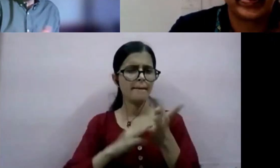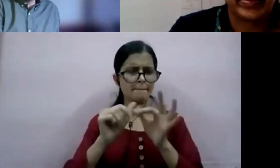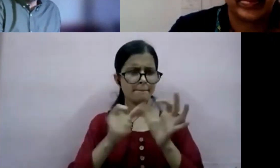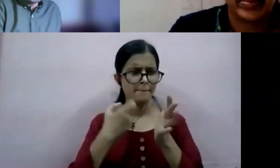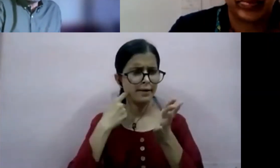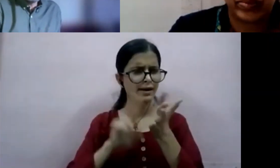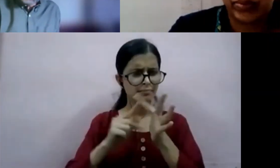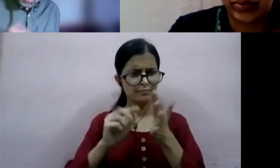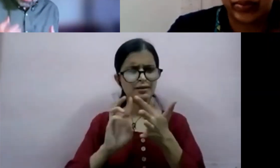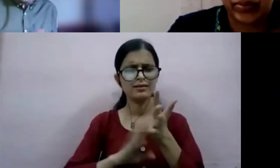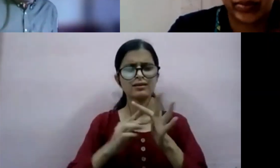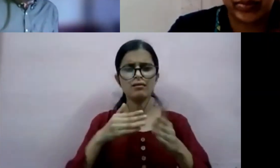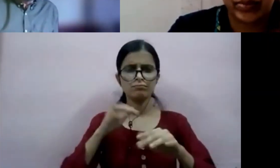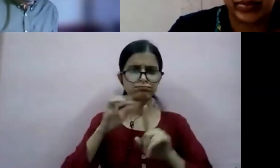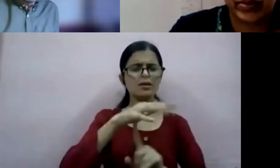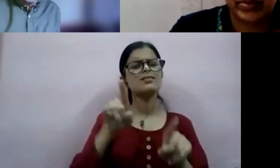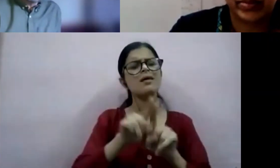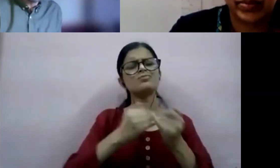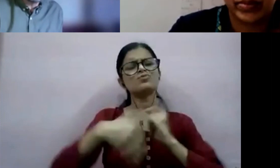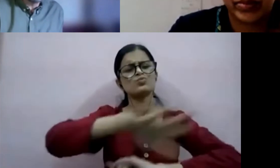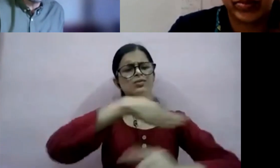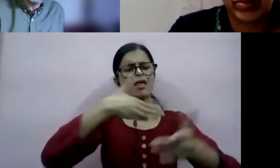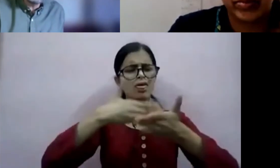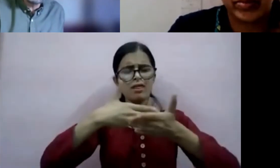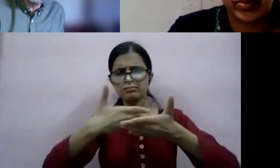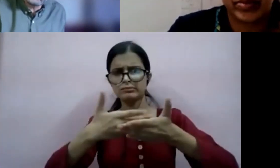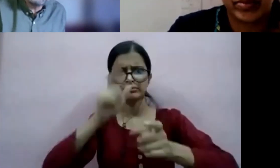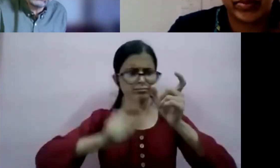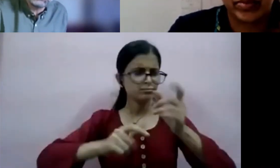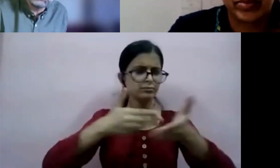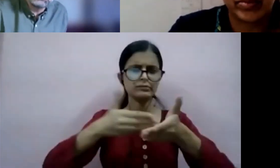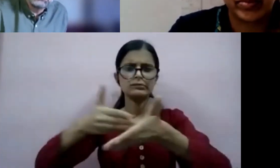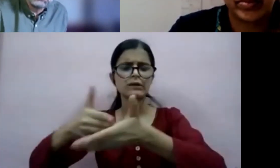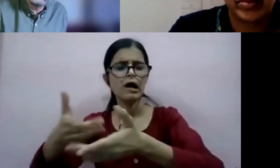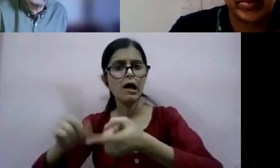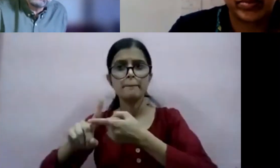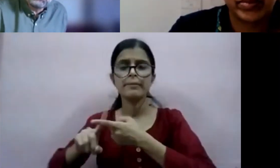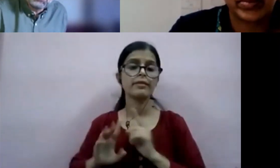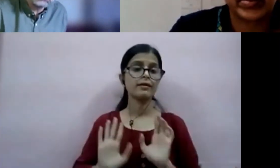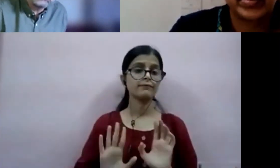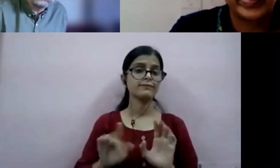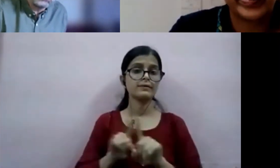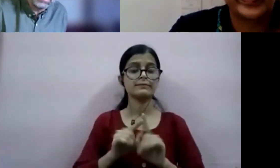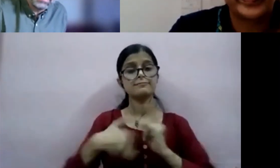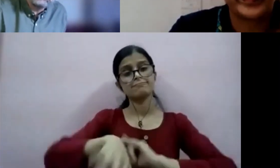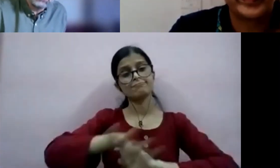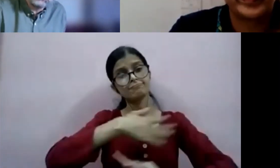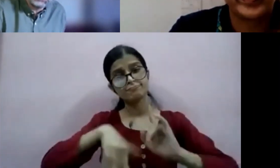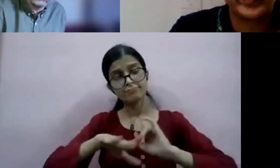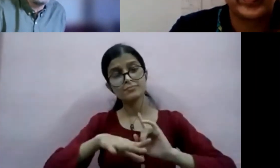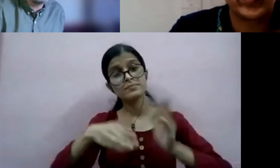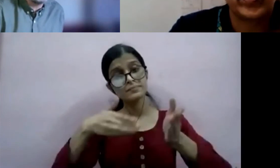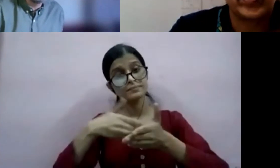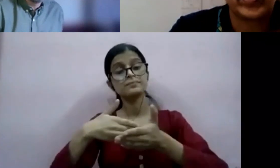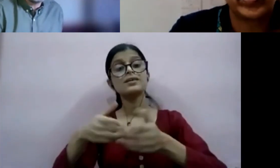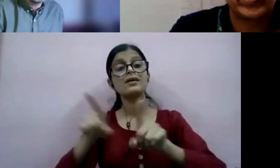be social barriers. And our jobs as academics, I think, is to unpack that and to say, well, why is this here? Is